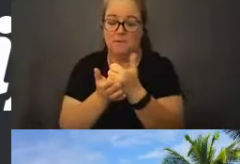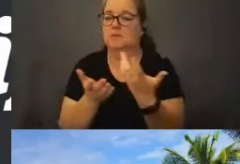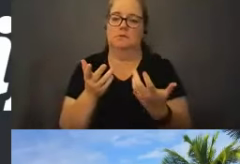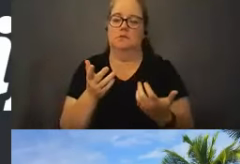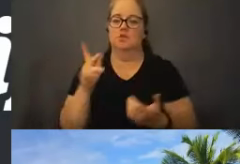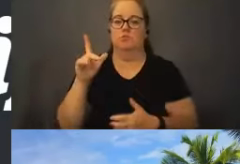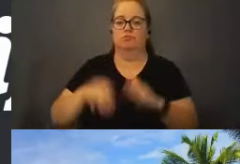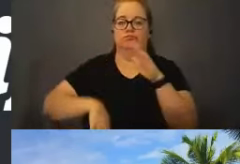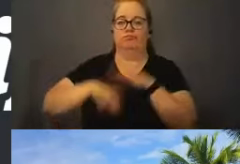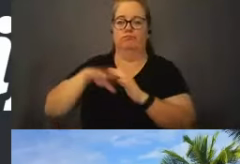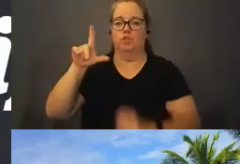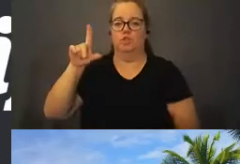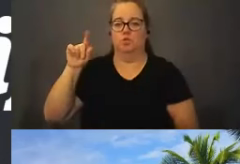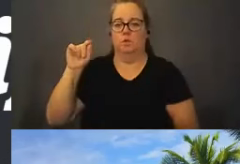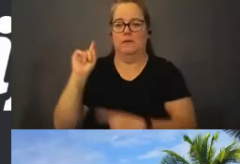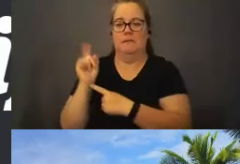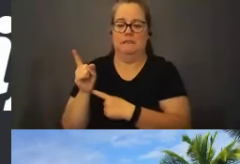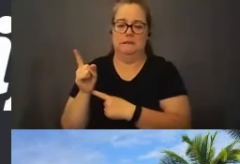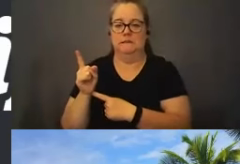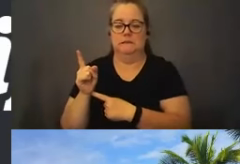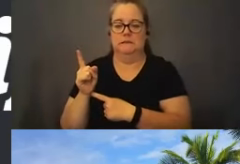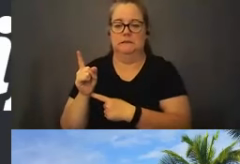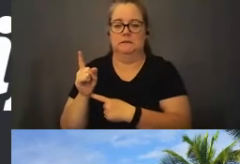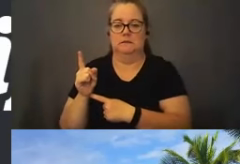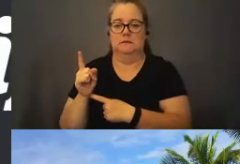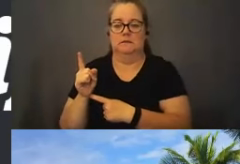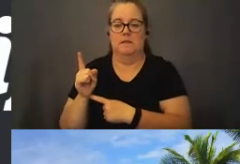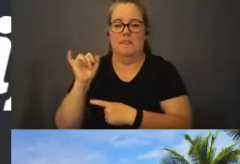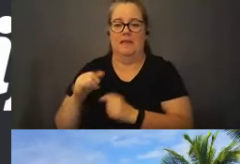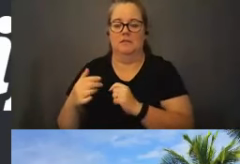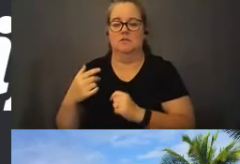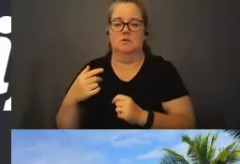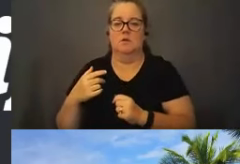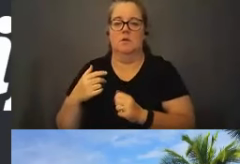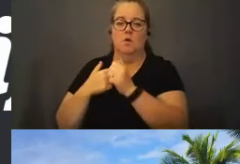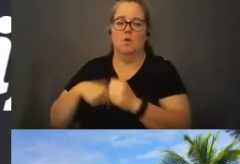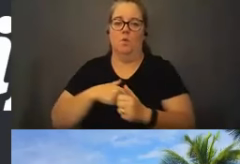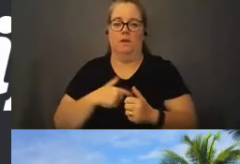minutes is the rule that we use.